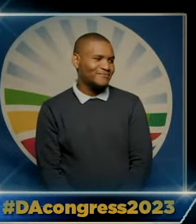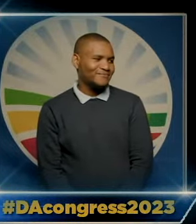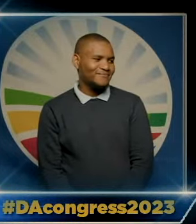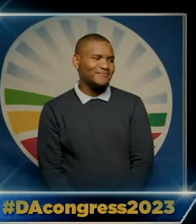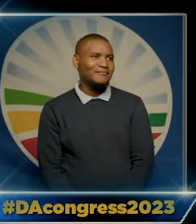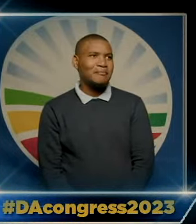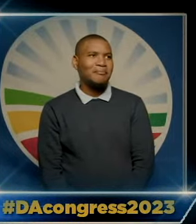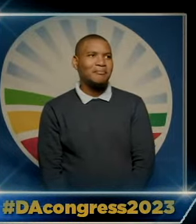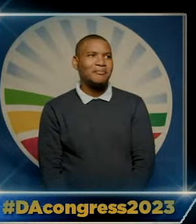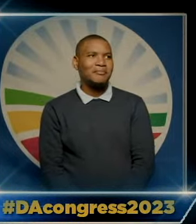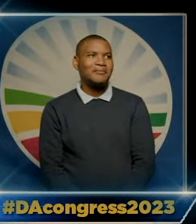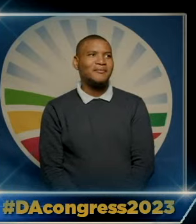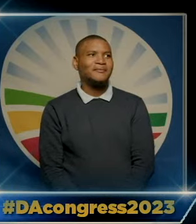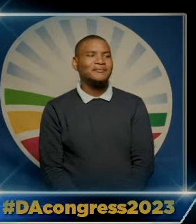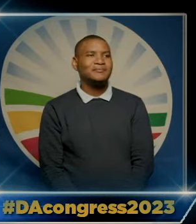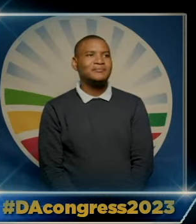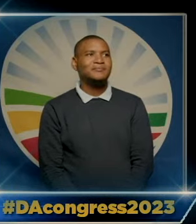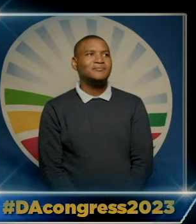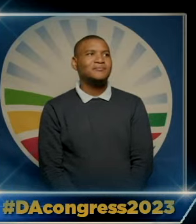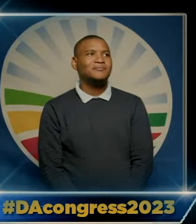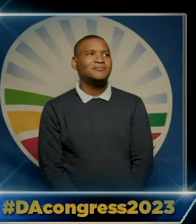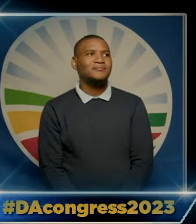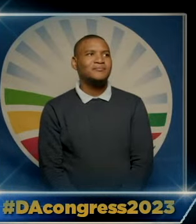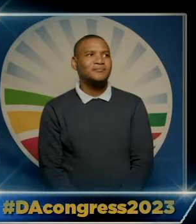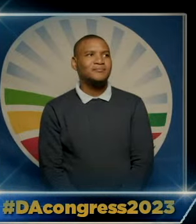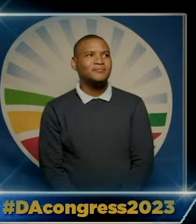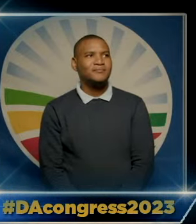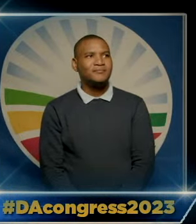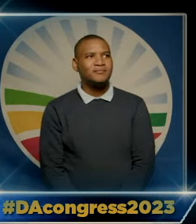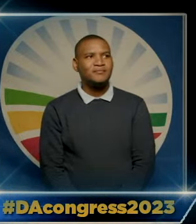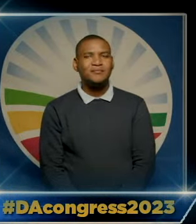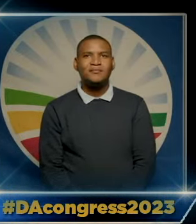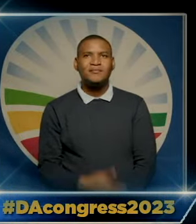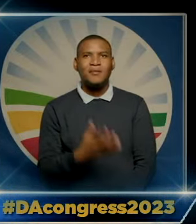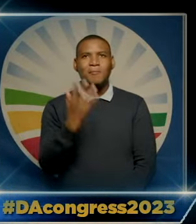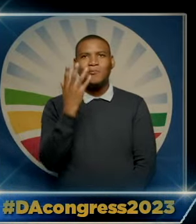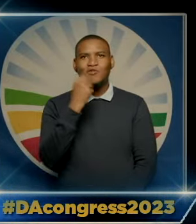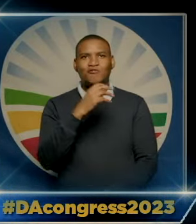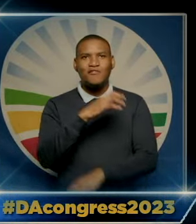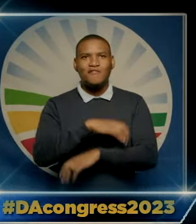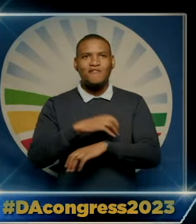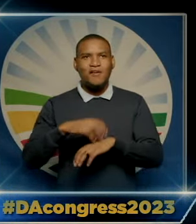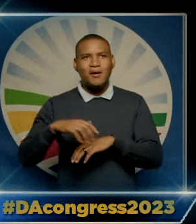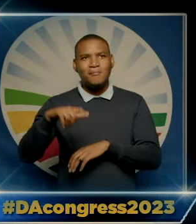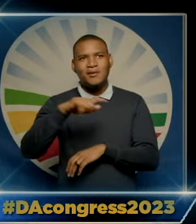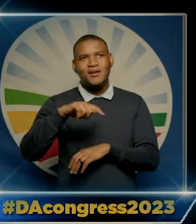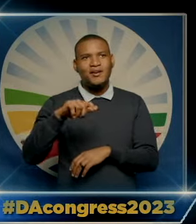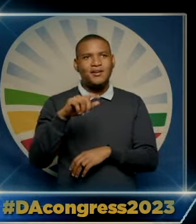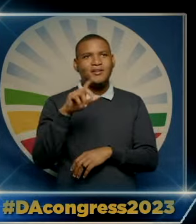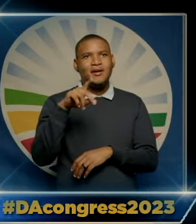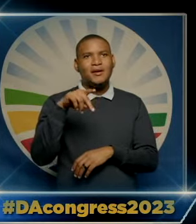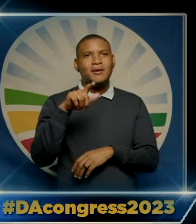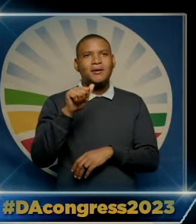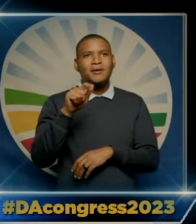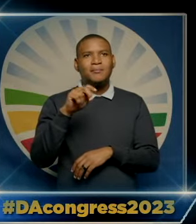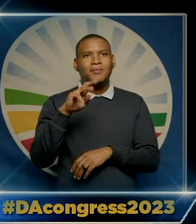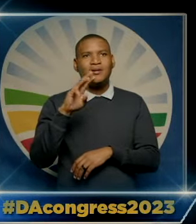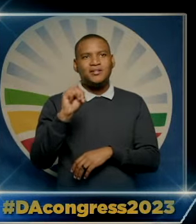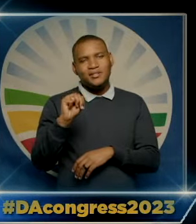Thank you, Northern Cape. With untouchable and beautiful farmlands, our platinum province is full